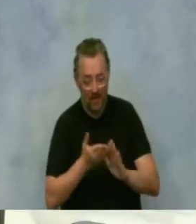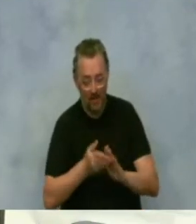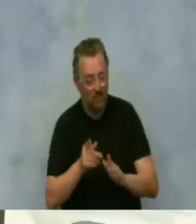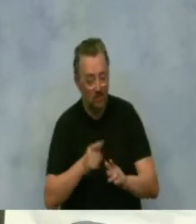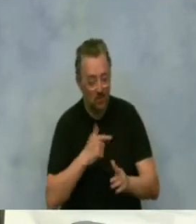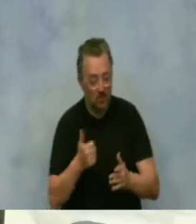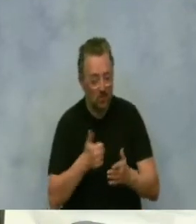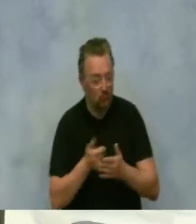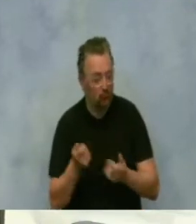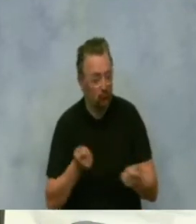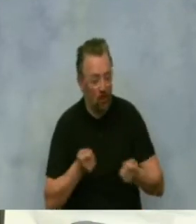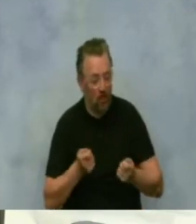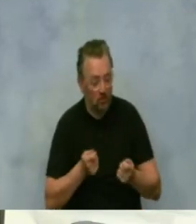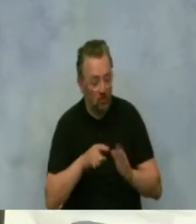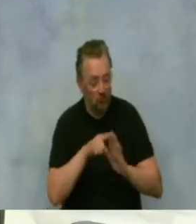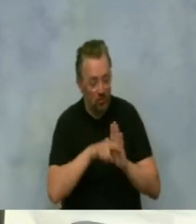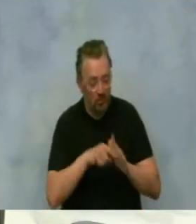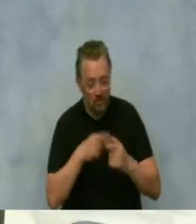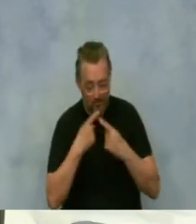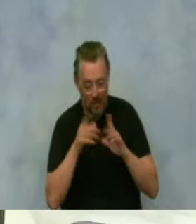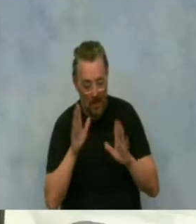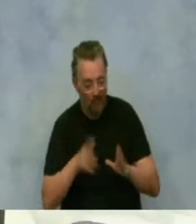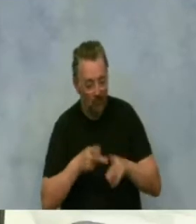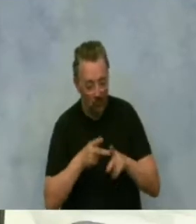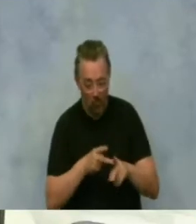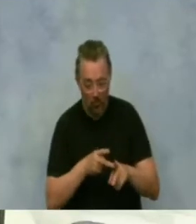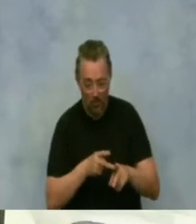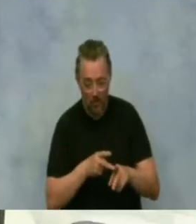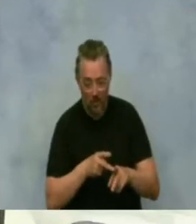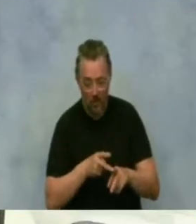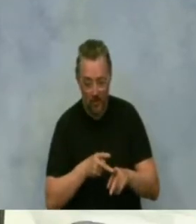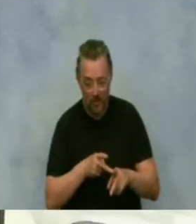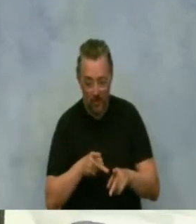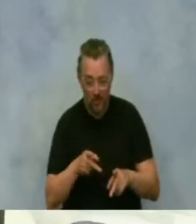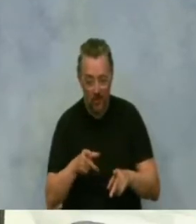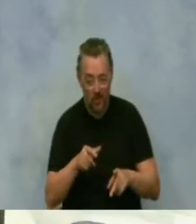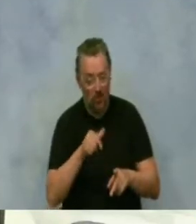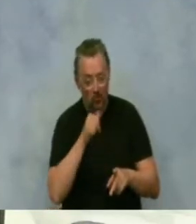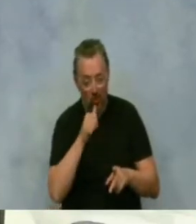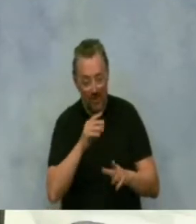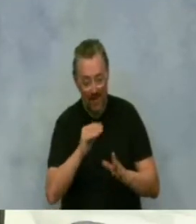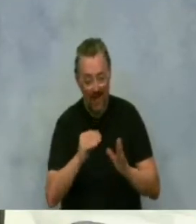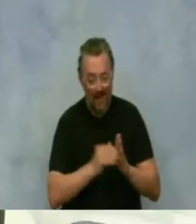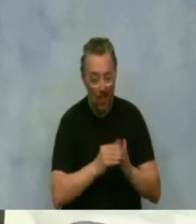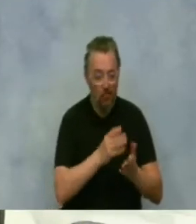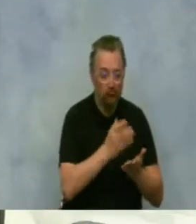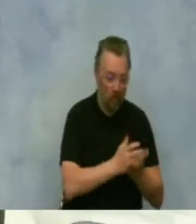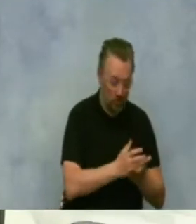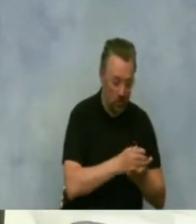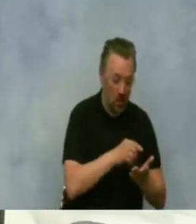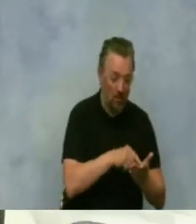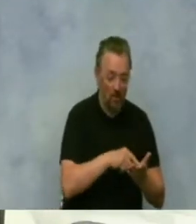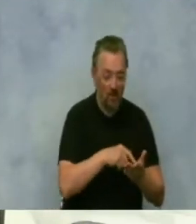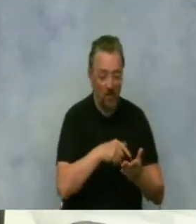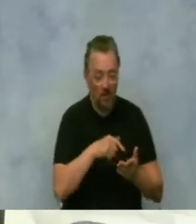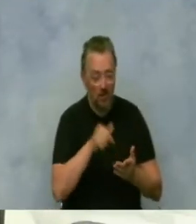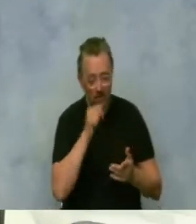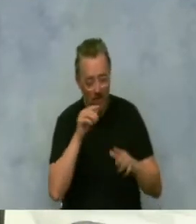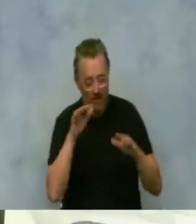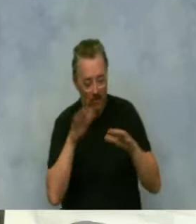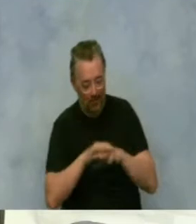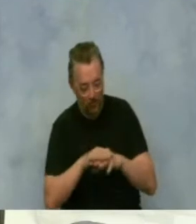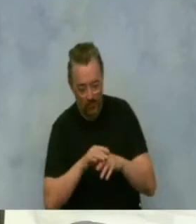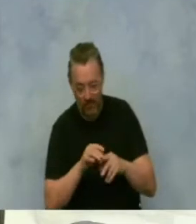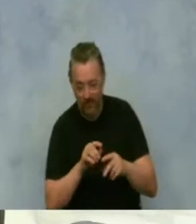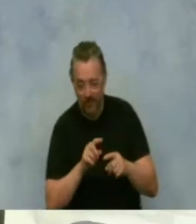requirement, and we'll be doing that in the current year for reporting. Not in the charter that we've just returned, but in the one beyond that, if that's not too confusing. The